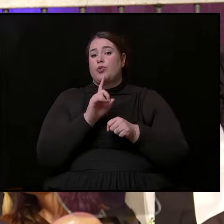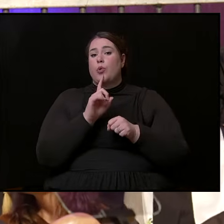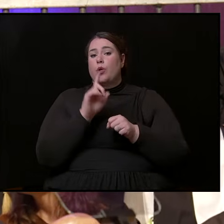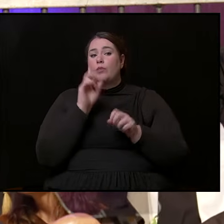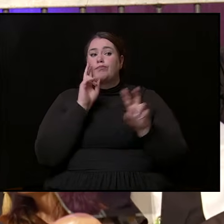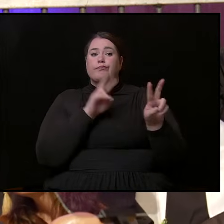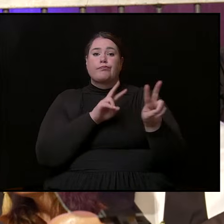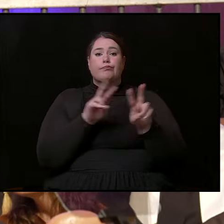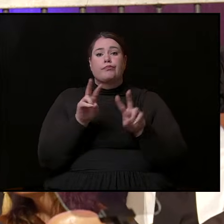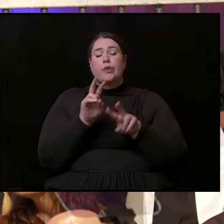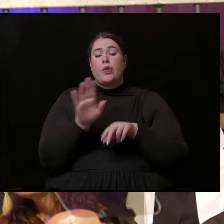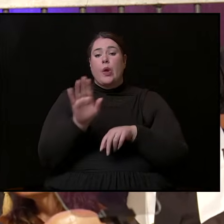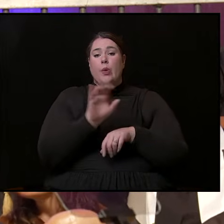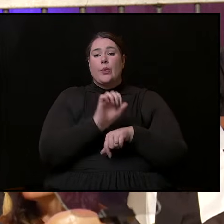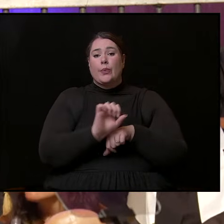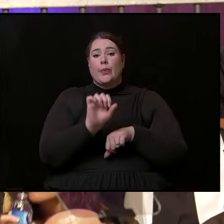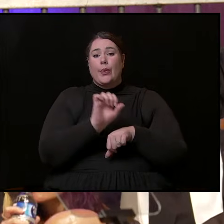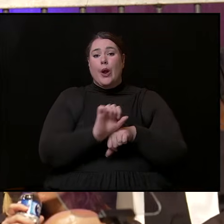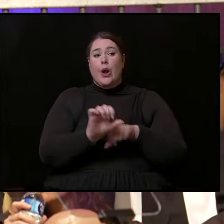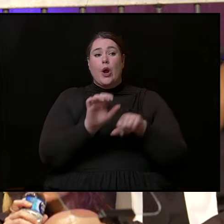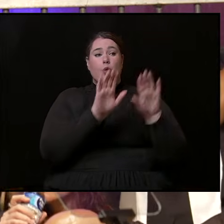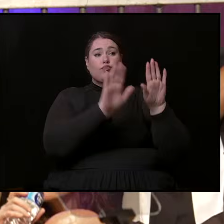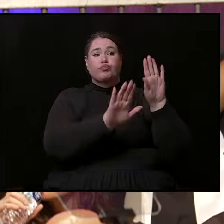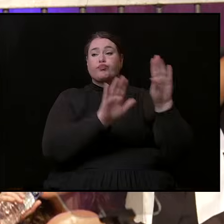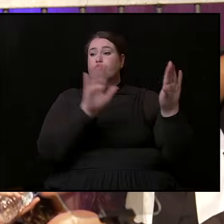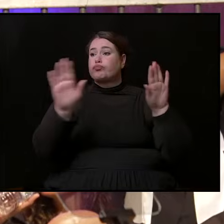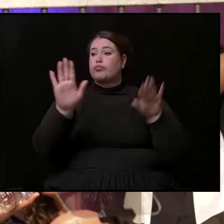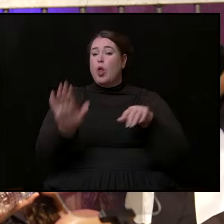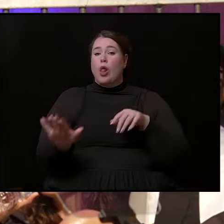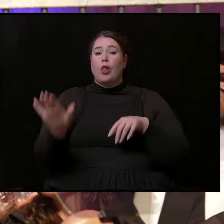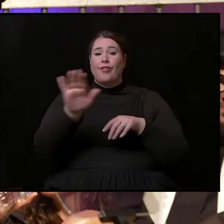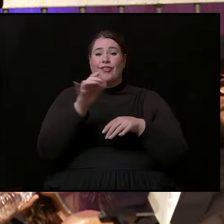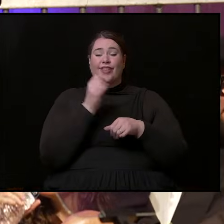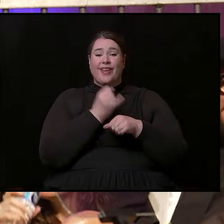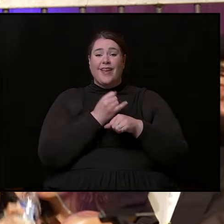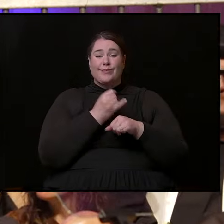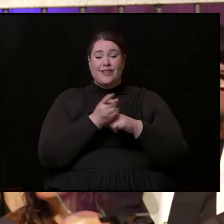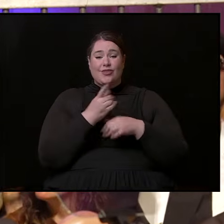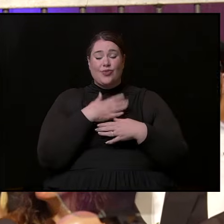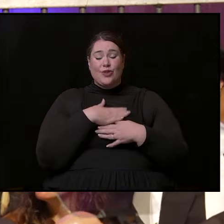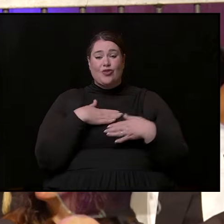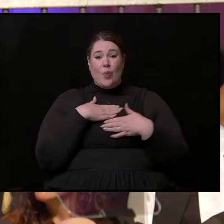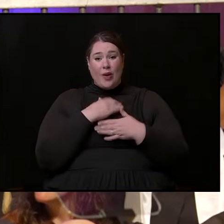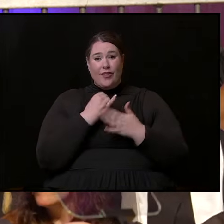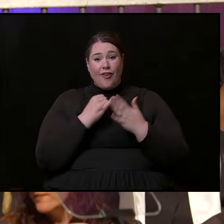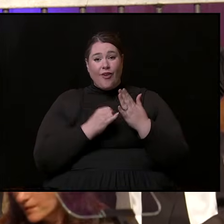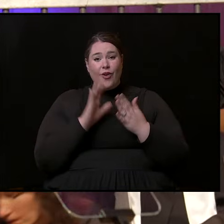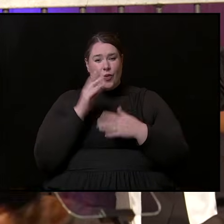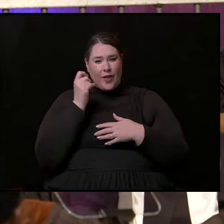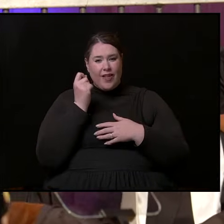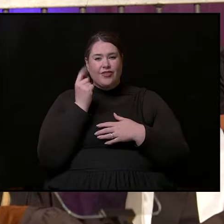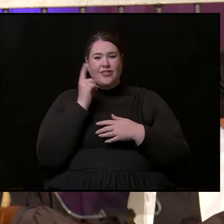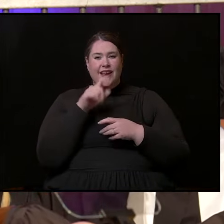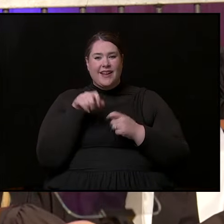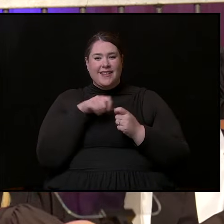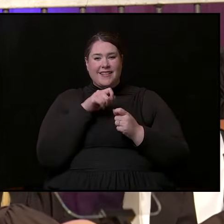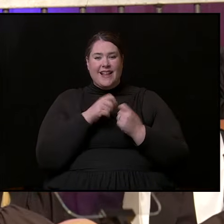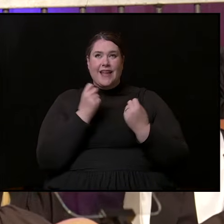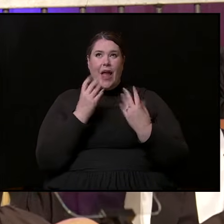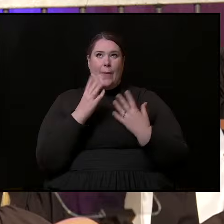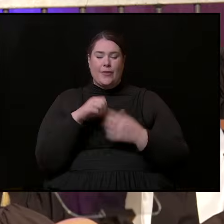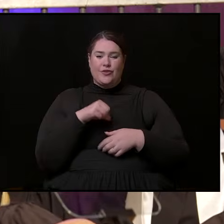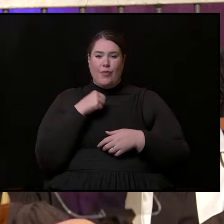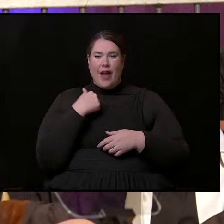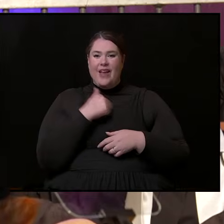of the class on display throughout the campus. As you enjoy the artwork, you will understand just how much pride we